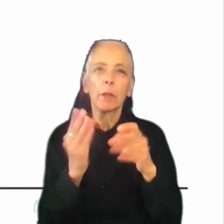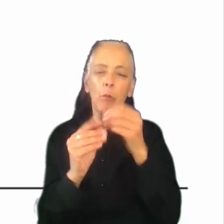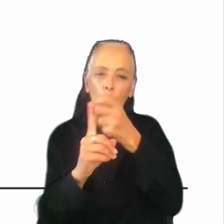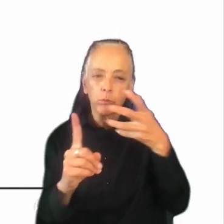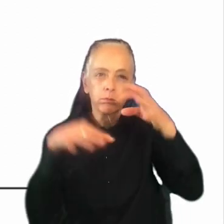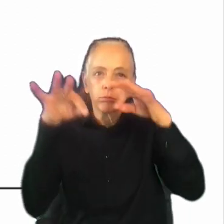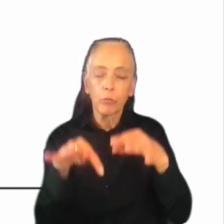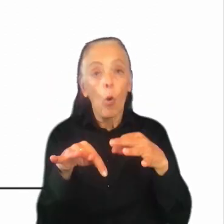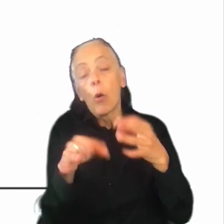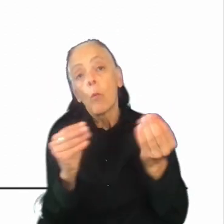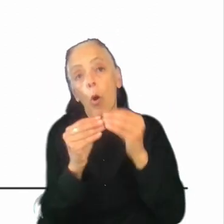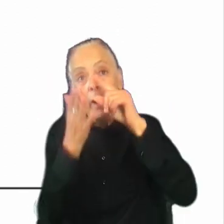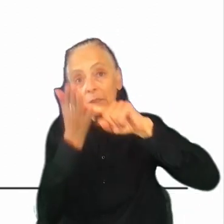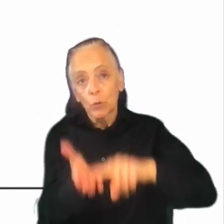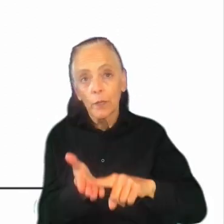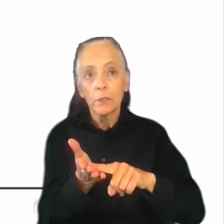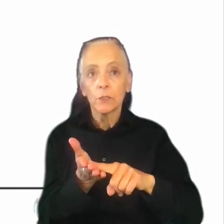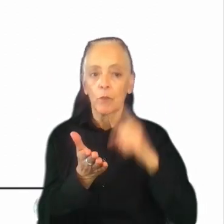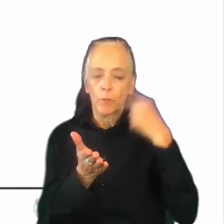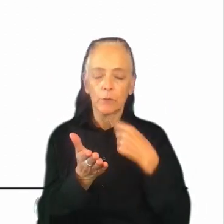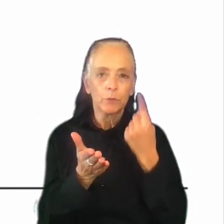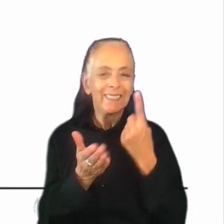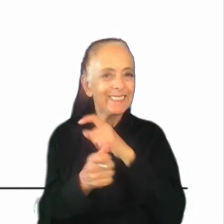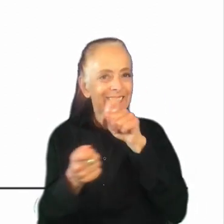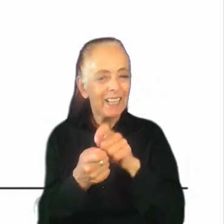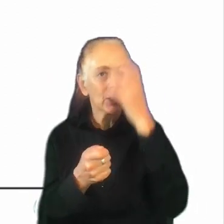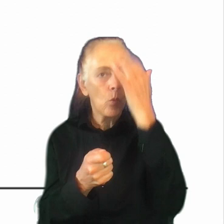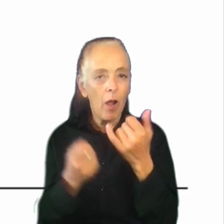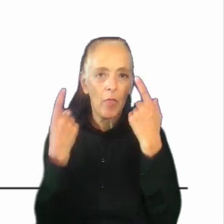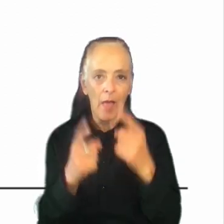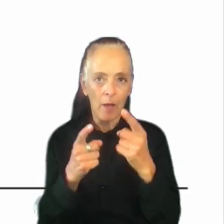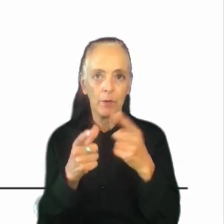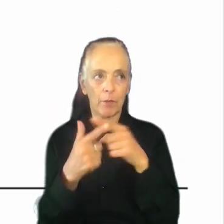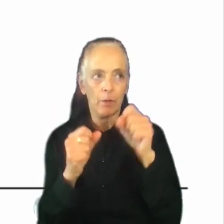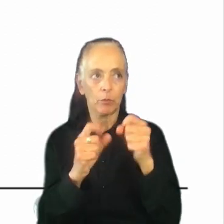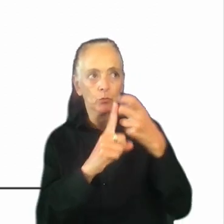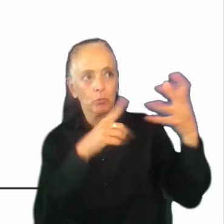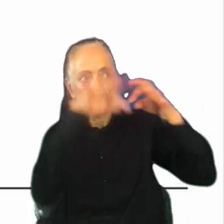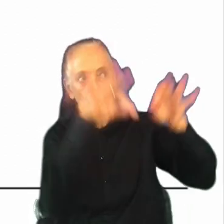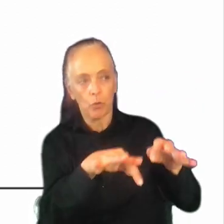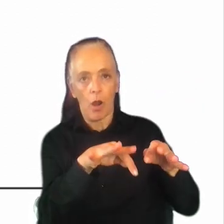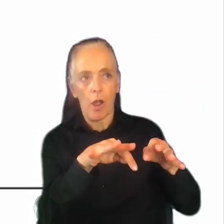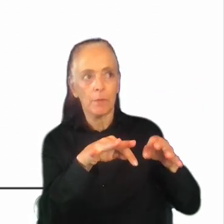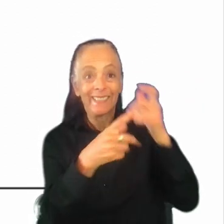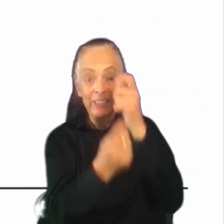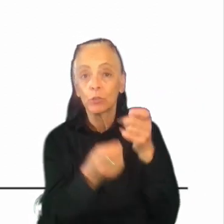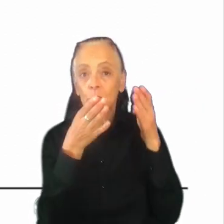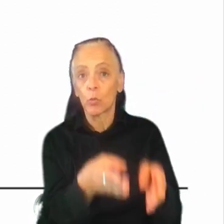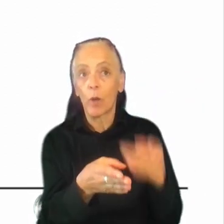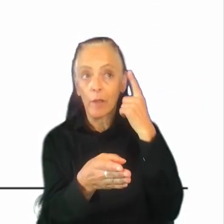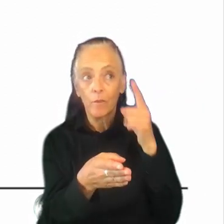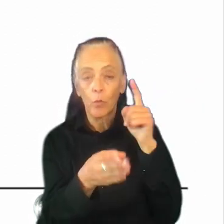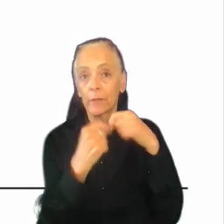exploration so that i understood exactly why they occurred and could describe it in a rigorous and interesting way for our